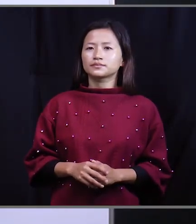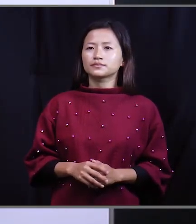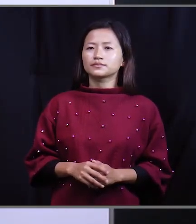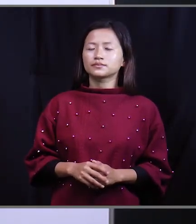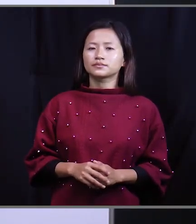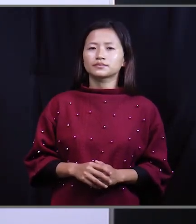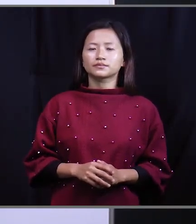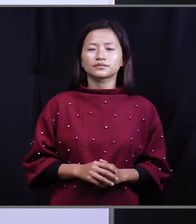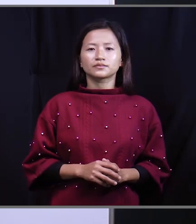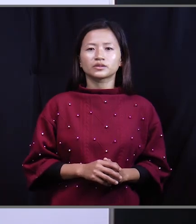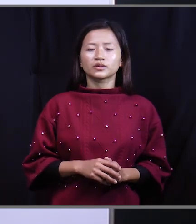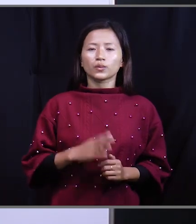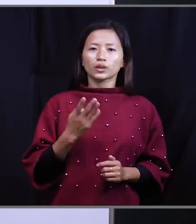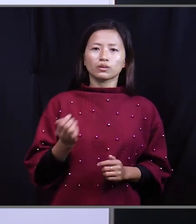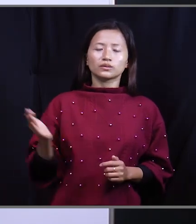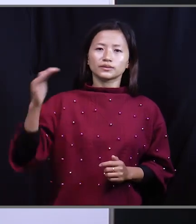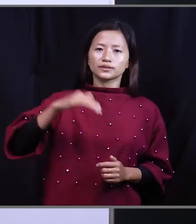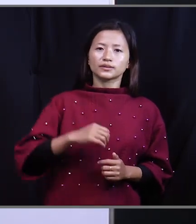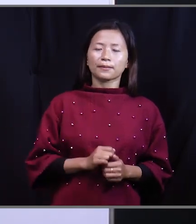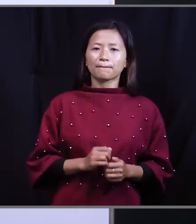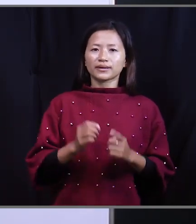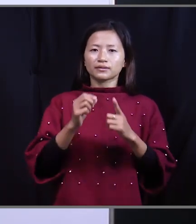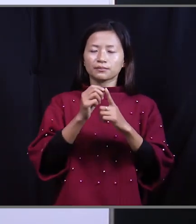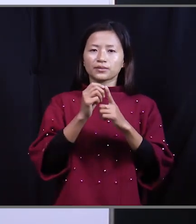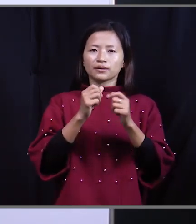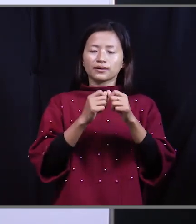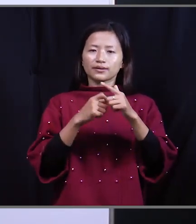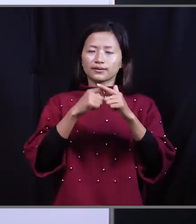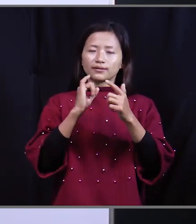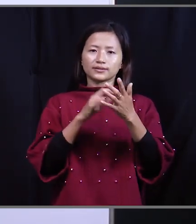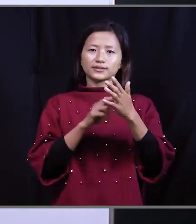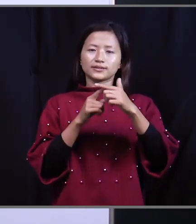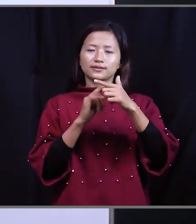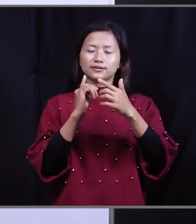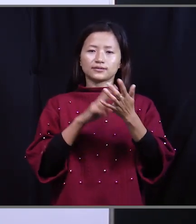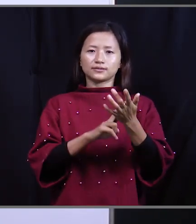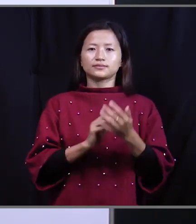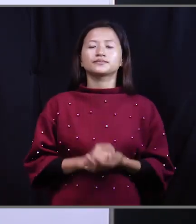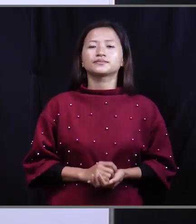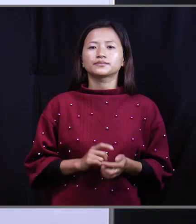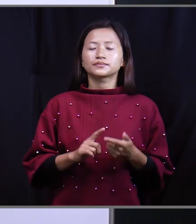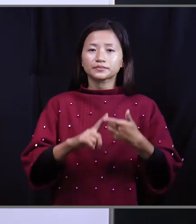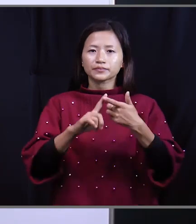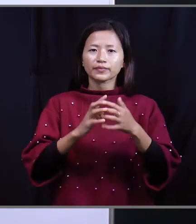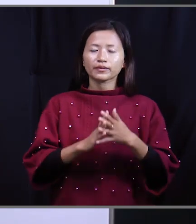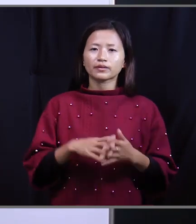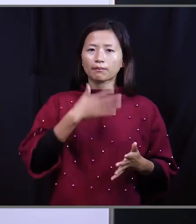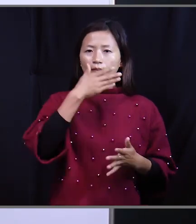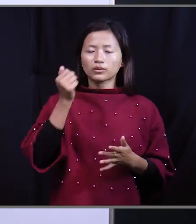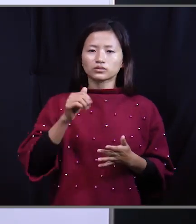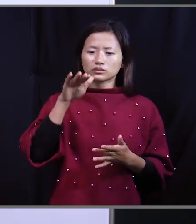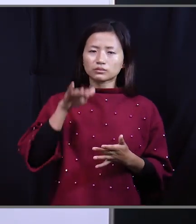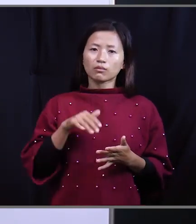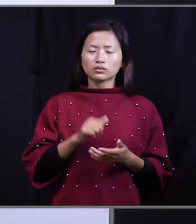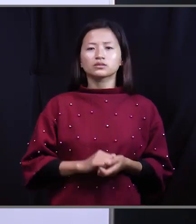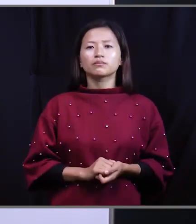The next stage is called the pachytene. In case of pachytene, the most important part